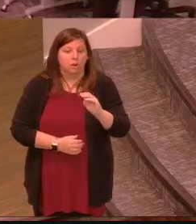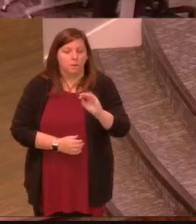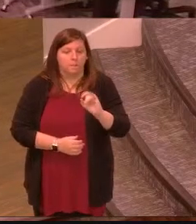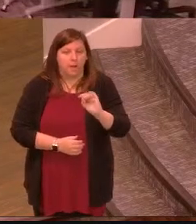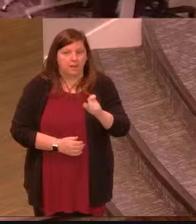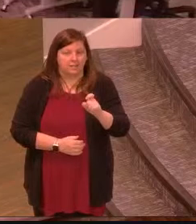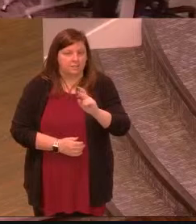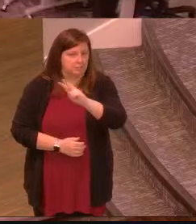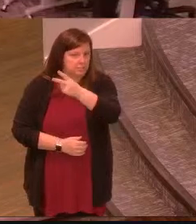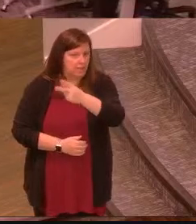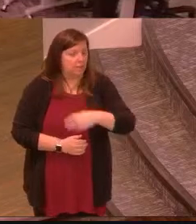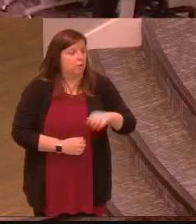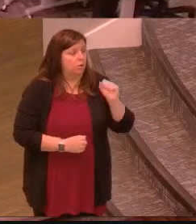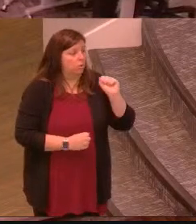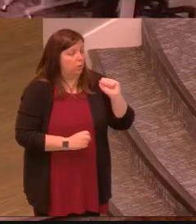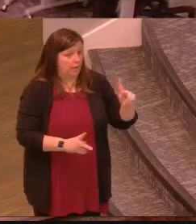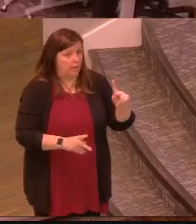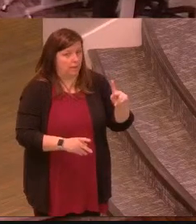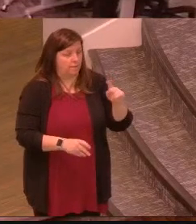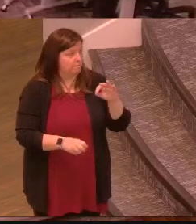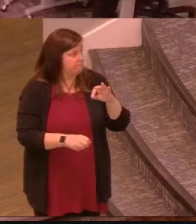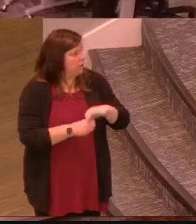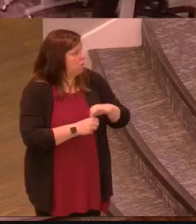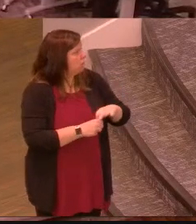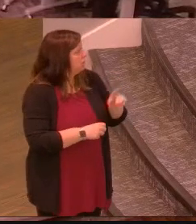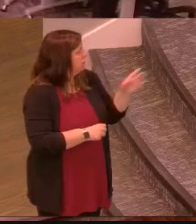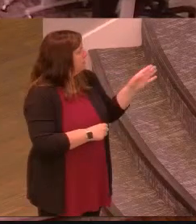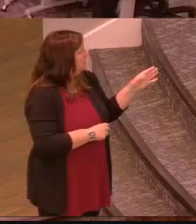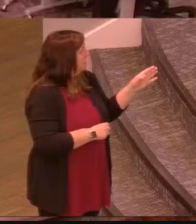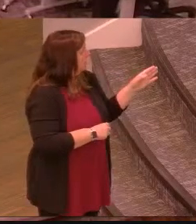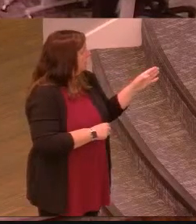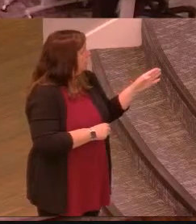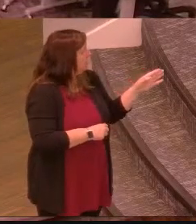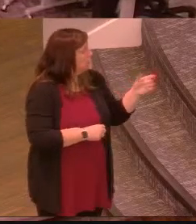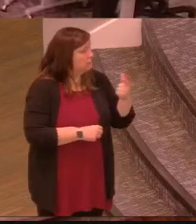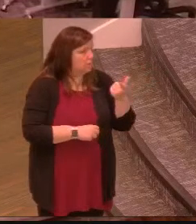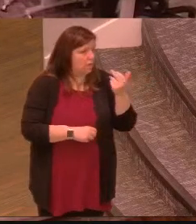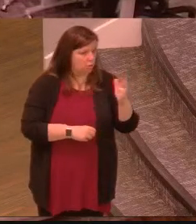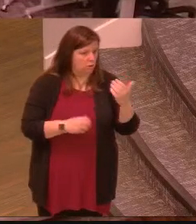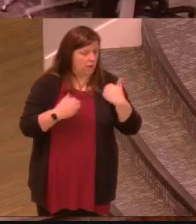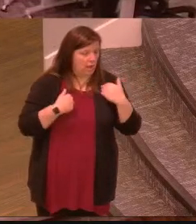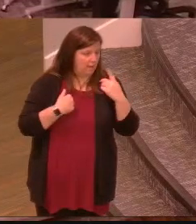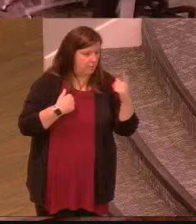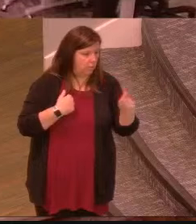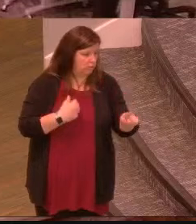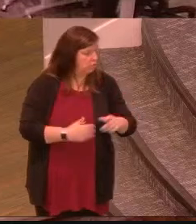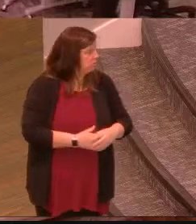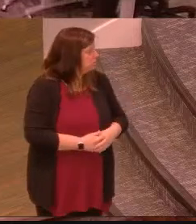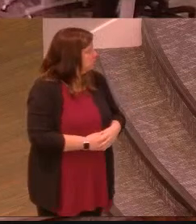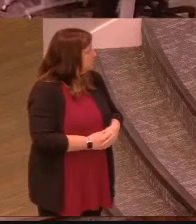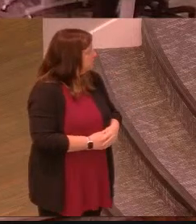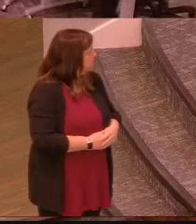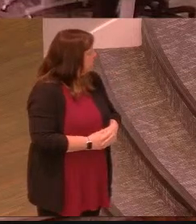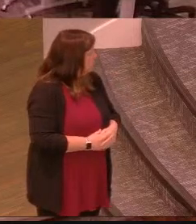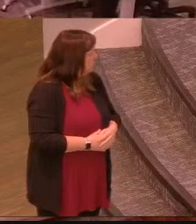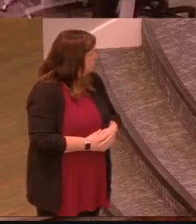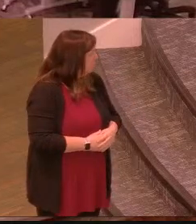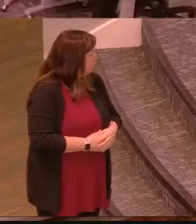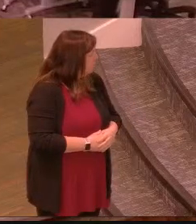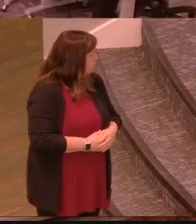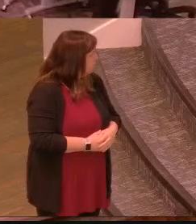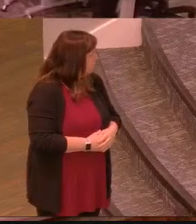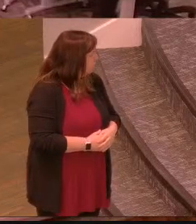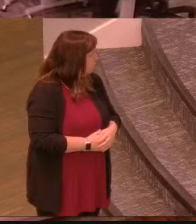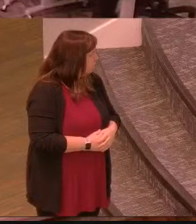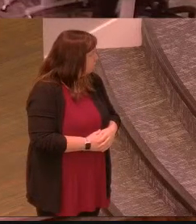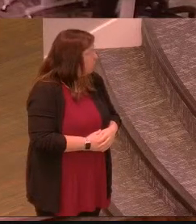all right, let's call a vote. All in favor? I have a question. Oh, okay, go ahead. This is the what's